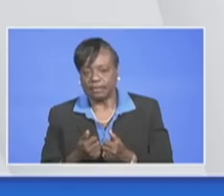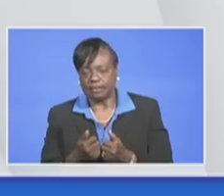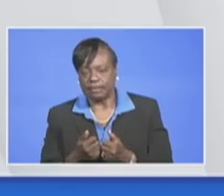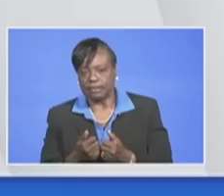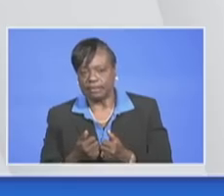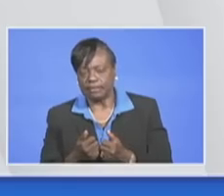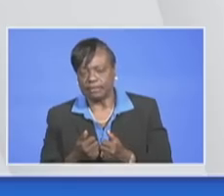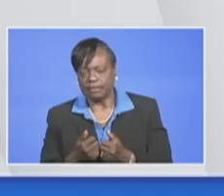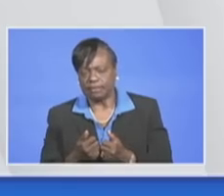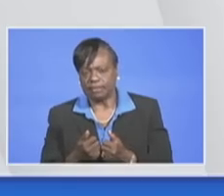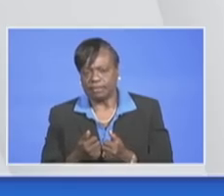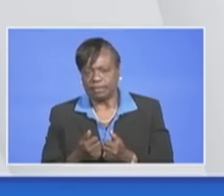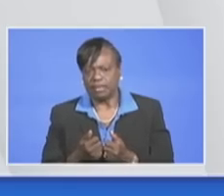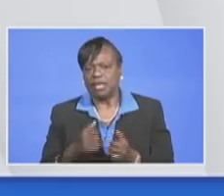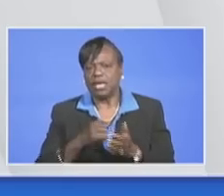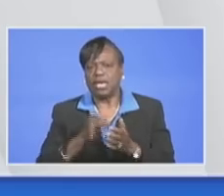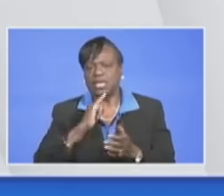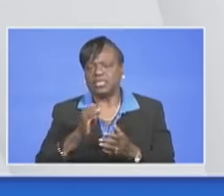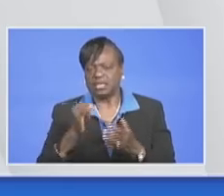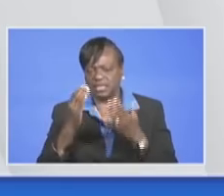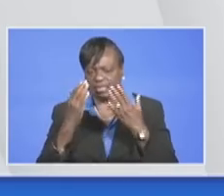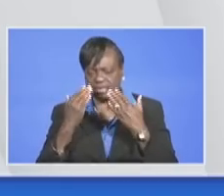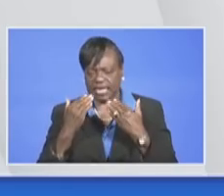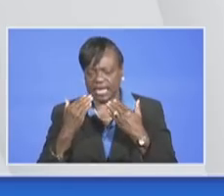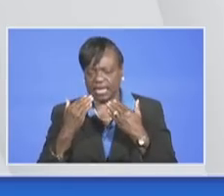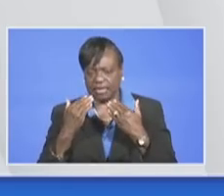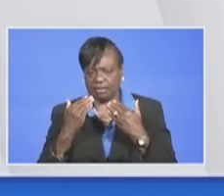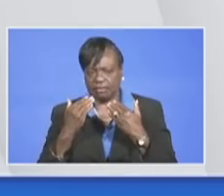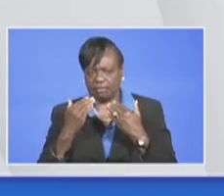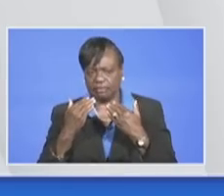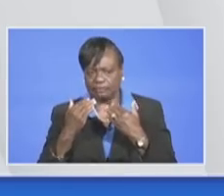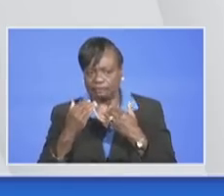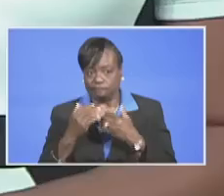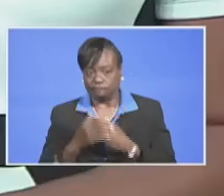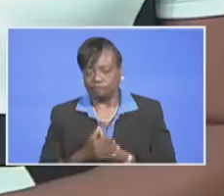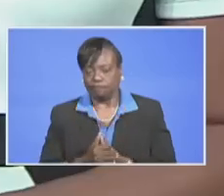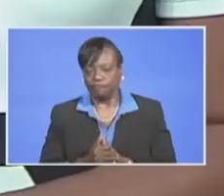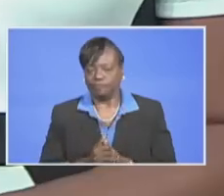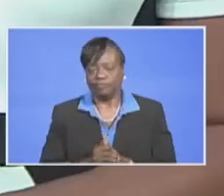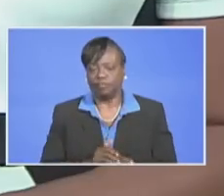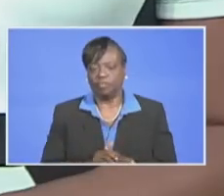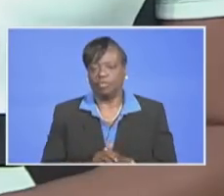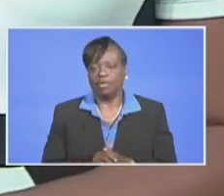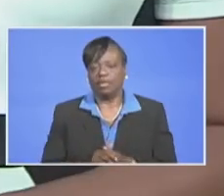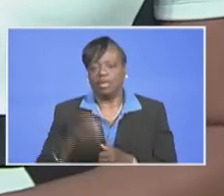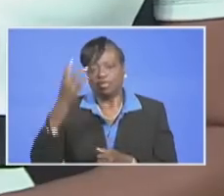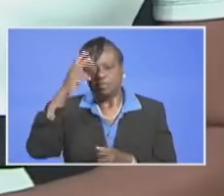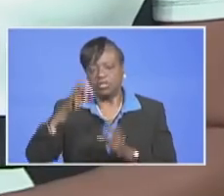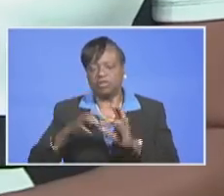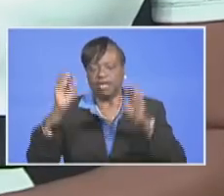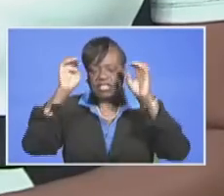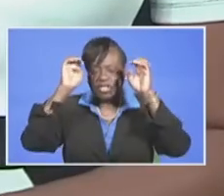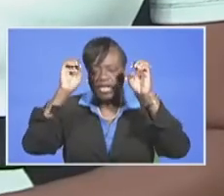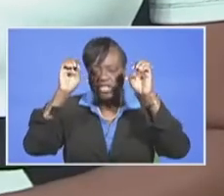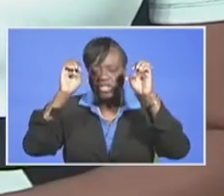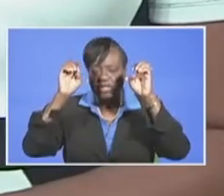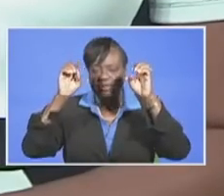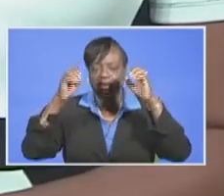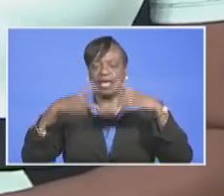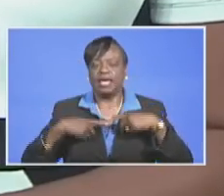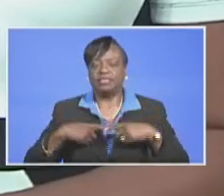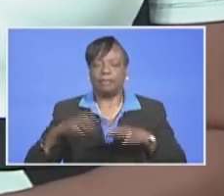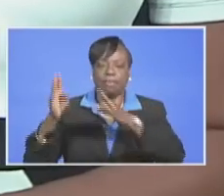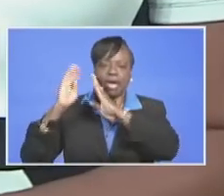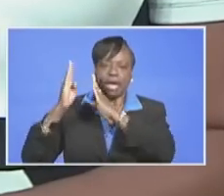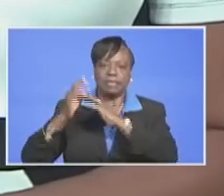this is a very sad lesson that we're learning about road safety. The Ministry of Education hosted the Bahamas High School